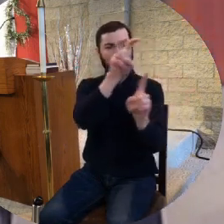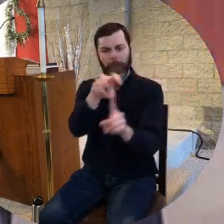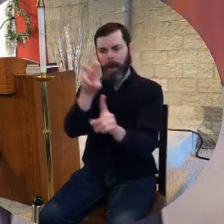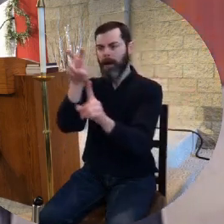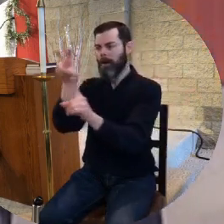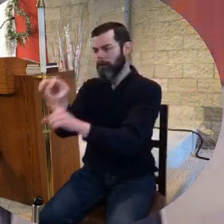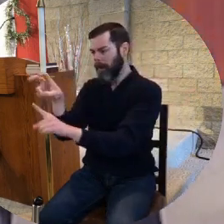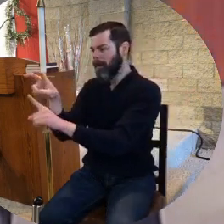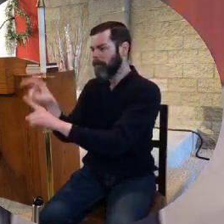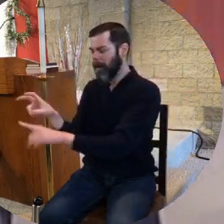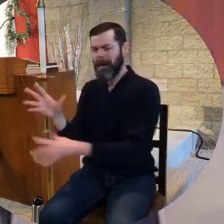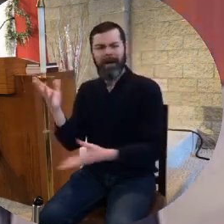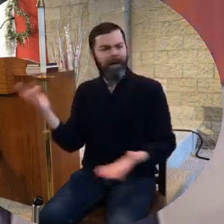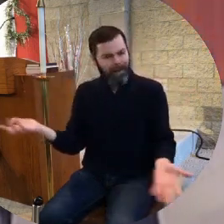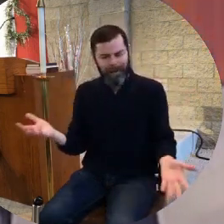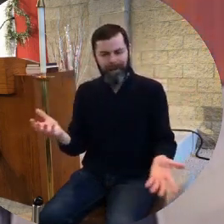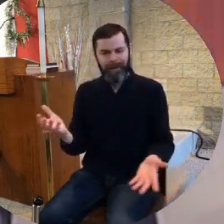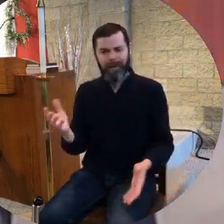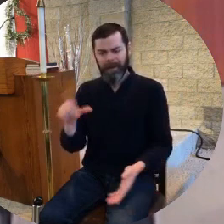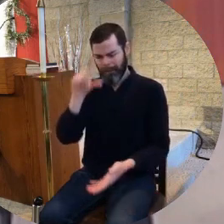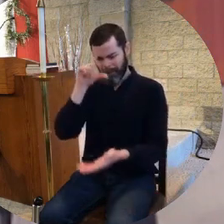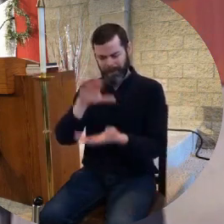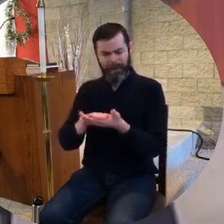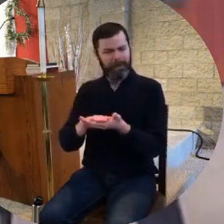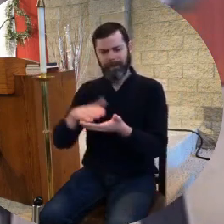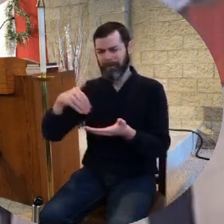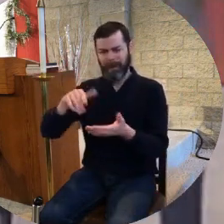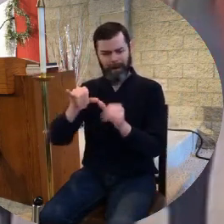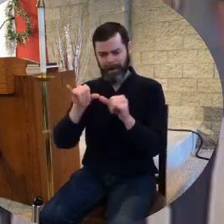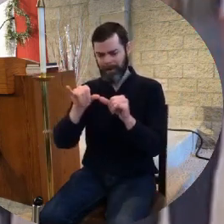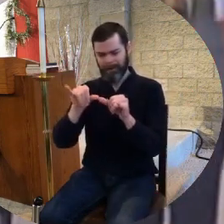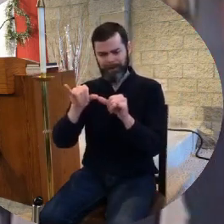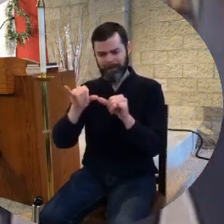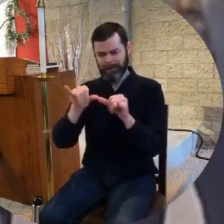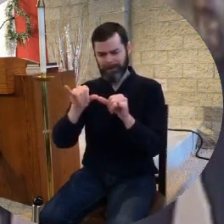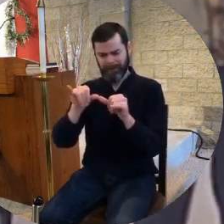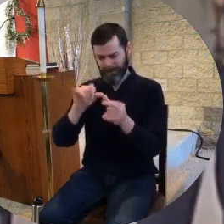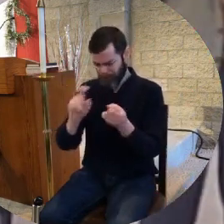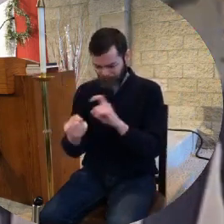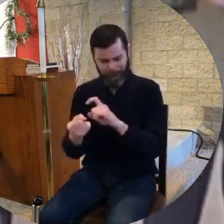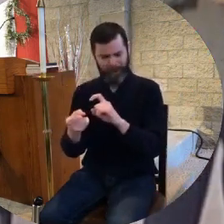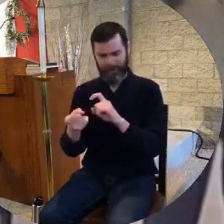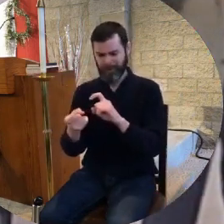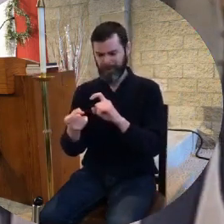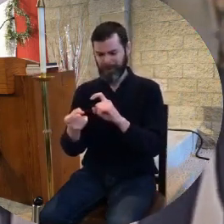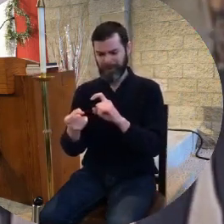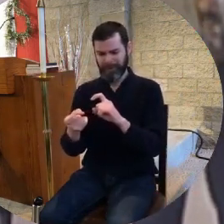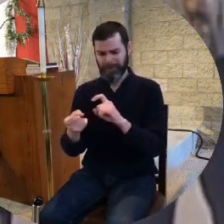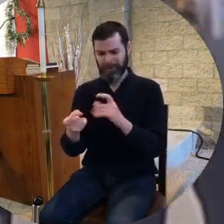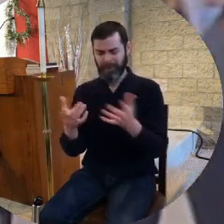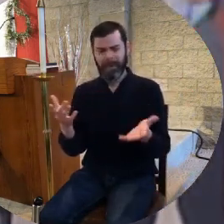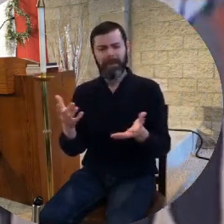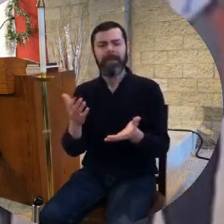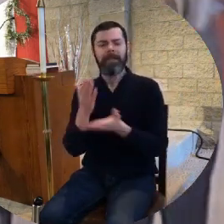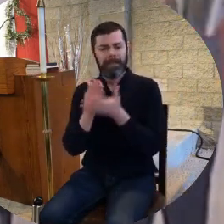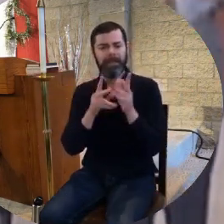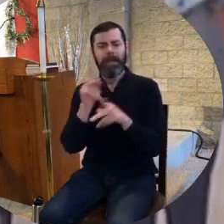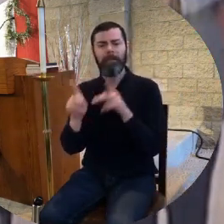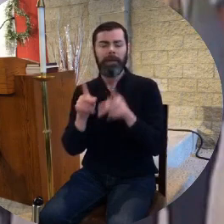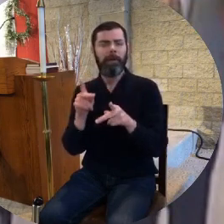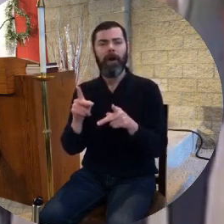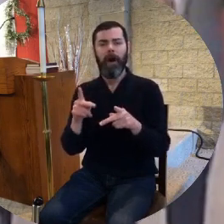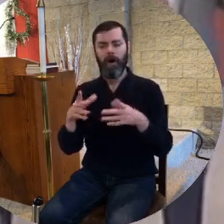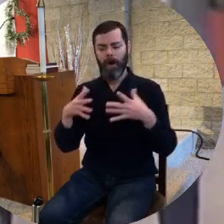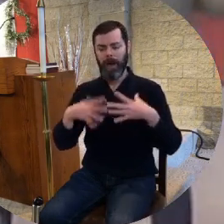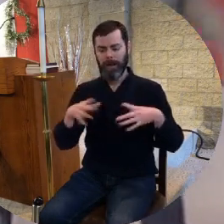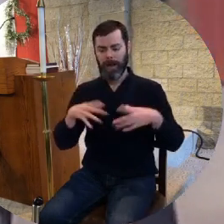not changed. And so if we don't change our belief system, then we're going to repeat it over and over again. You know how the people are. They go out, they change clothes, they just